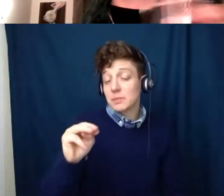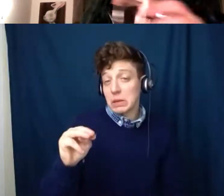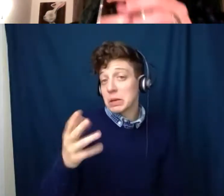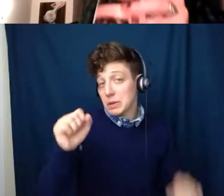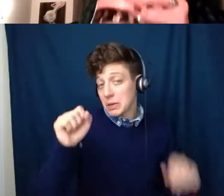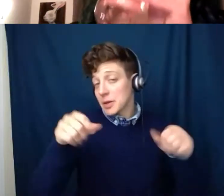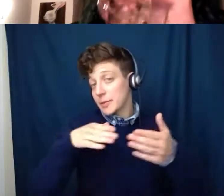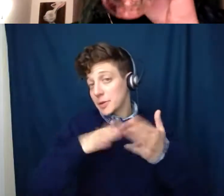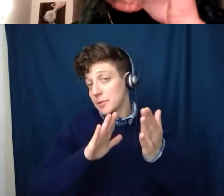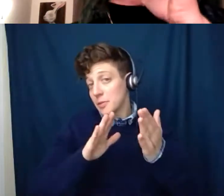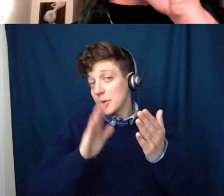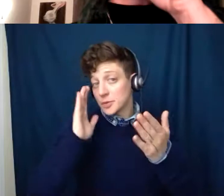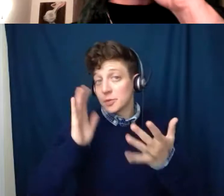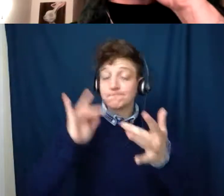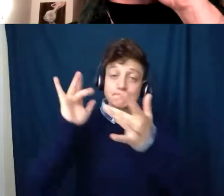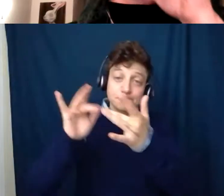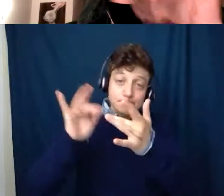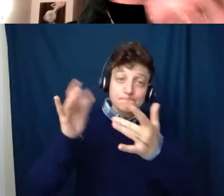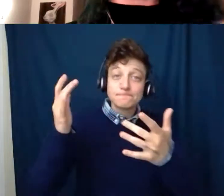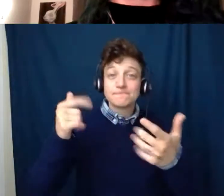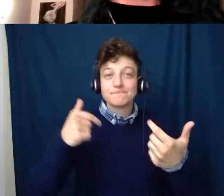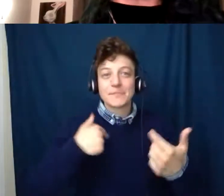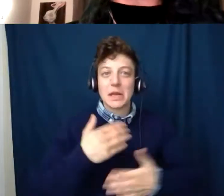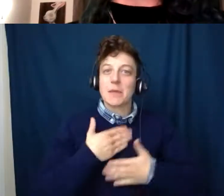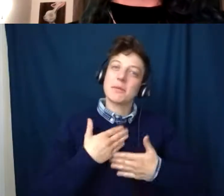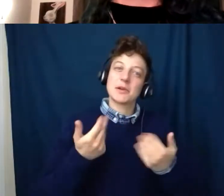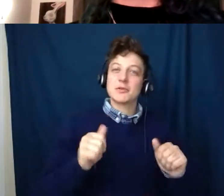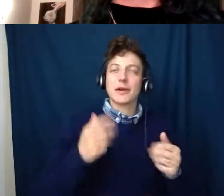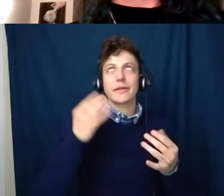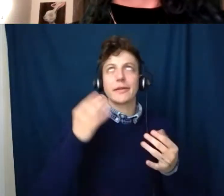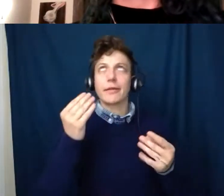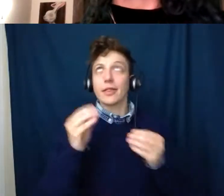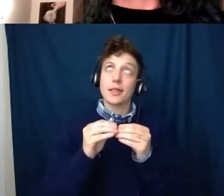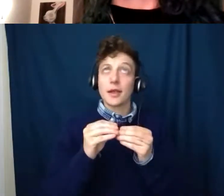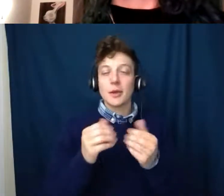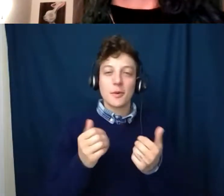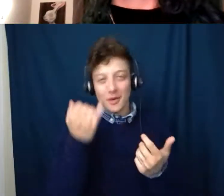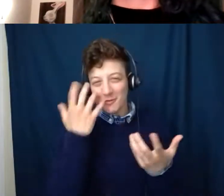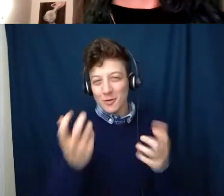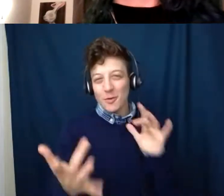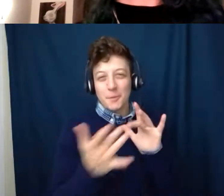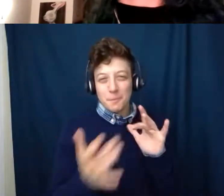approach to kind of reaching out as well. And happy to kind of think through that more with you if you want to reach out.